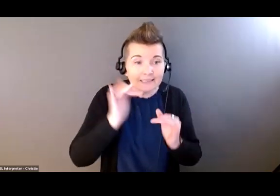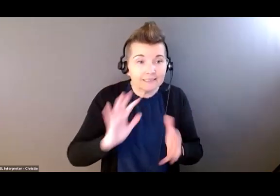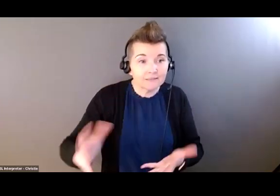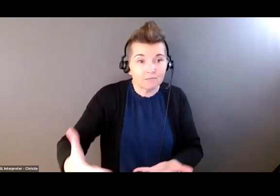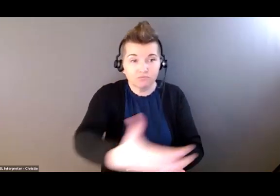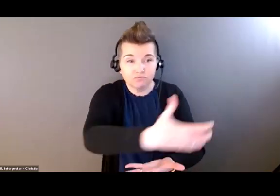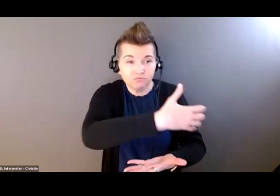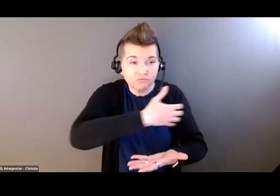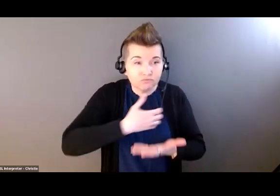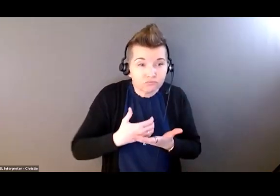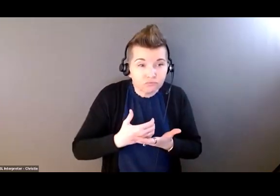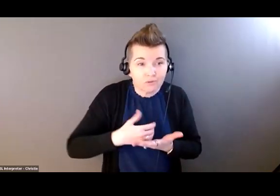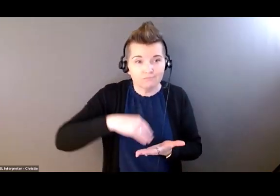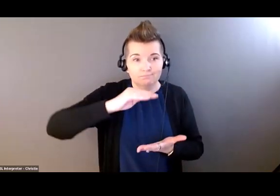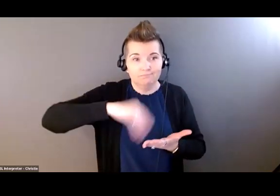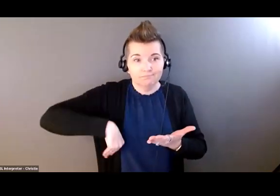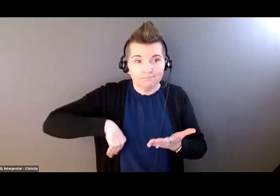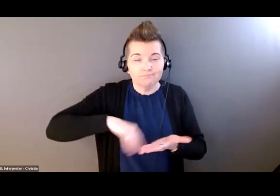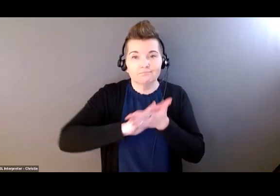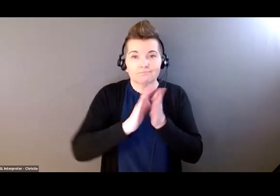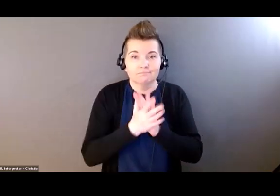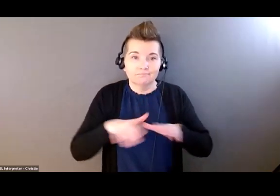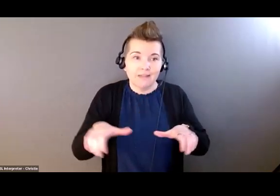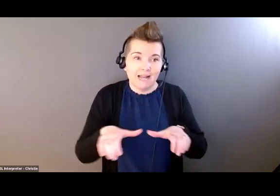that safety piece comes from?